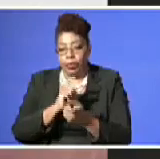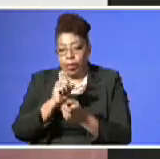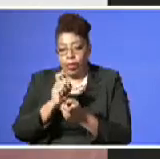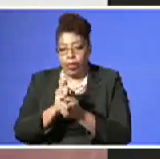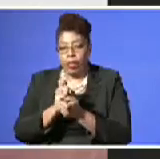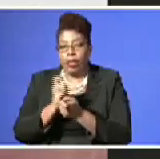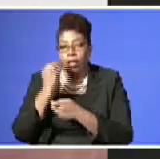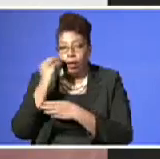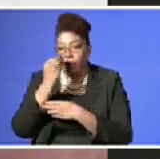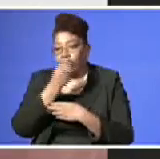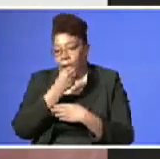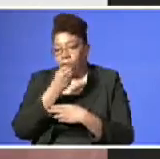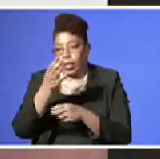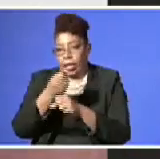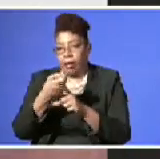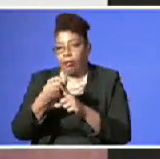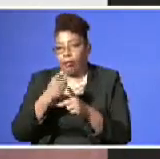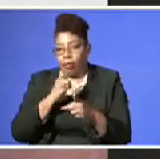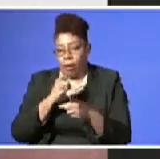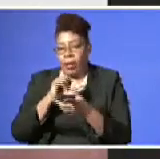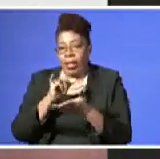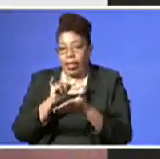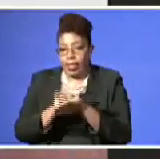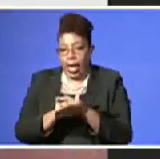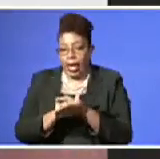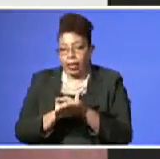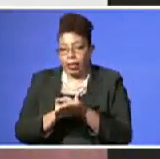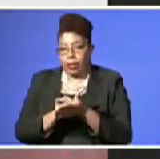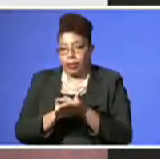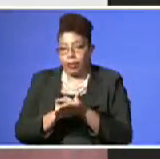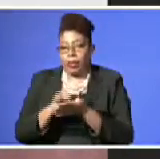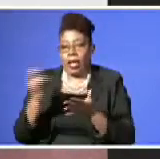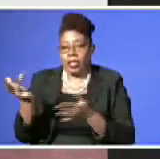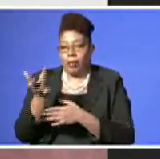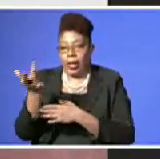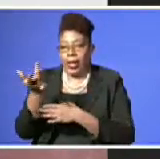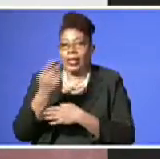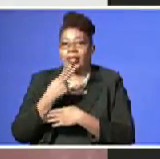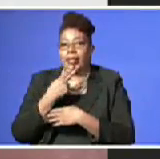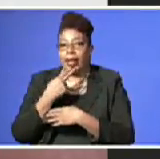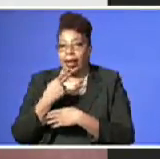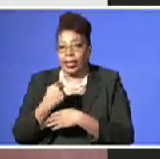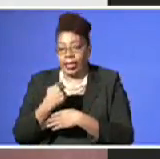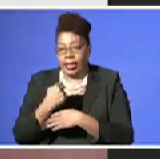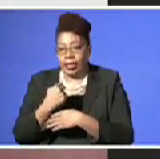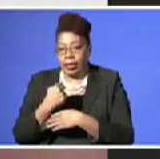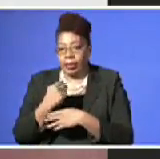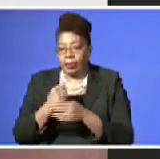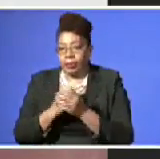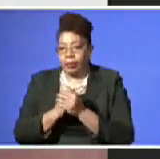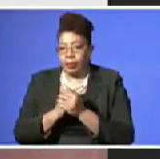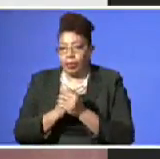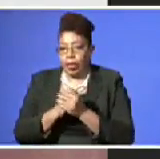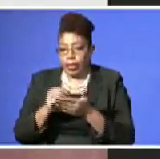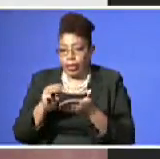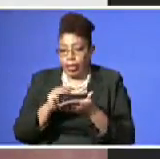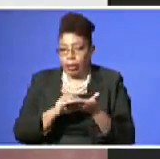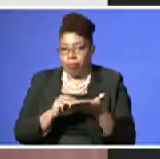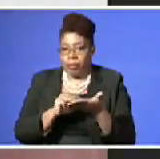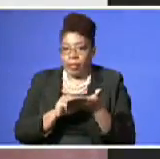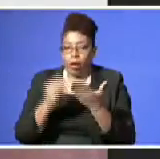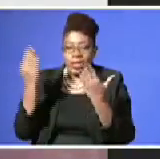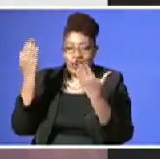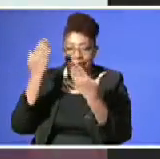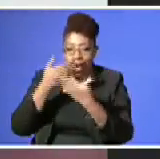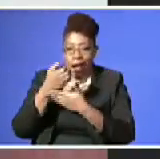the honey usually gets darker. I call my lightest honey early bloom, my middle complexion honey,